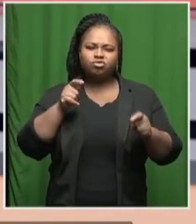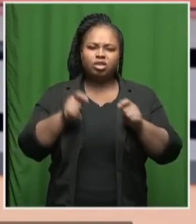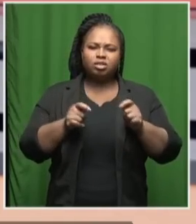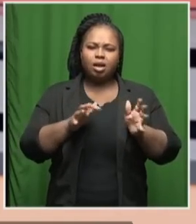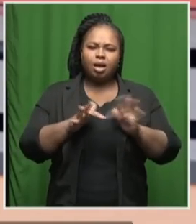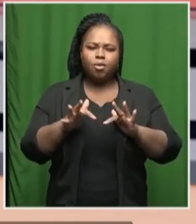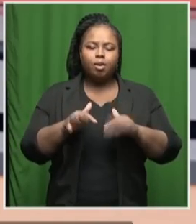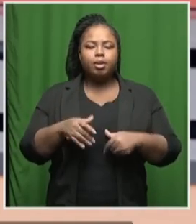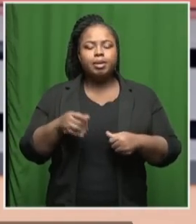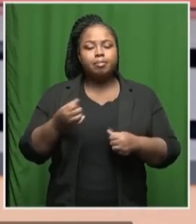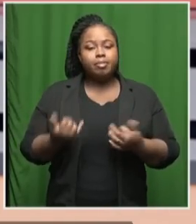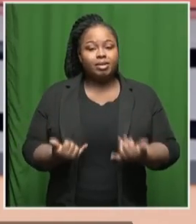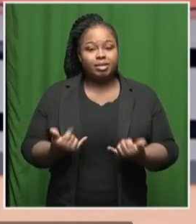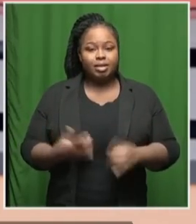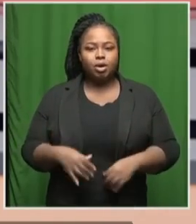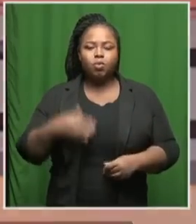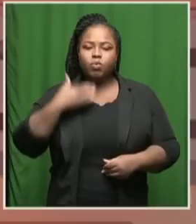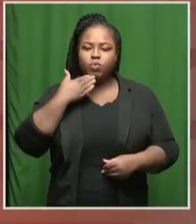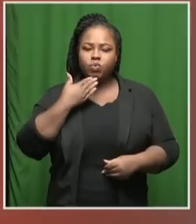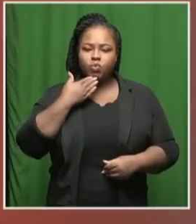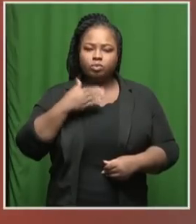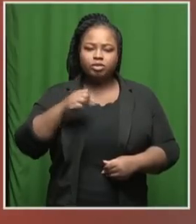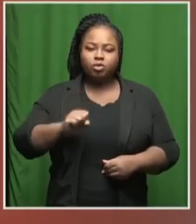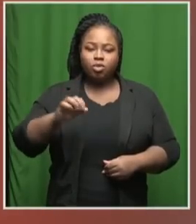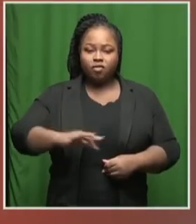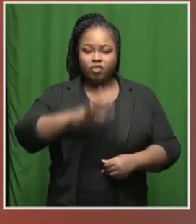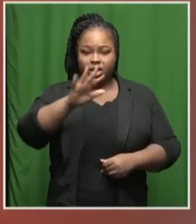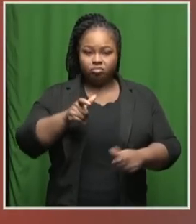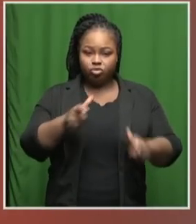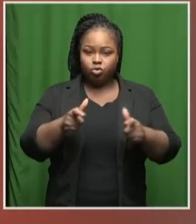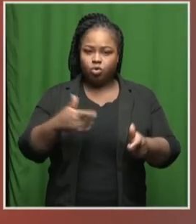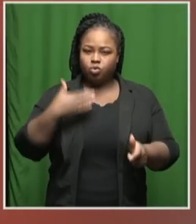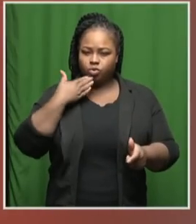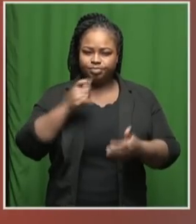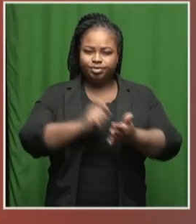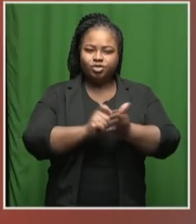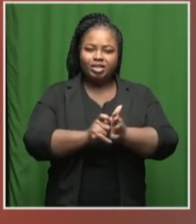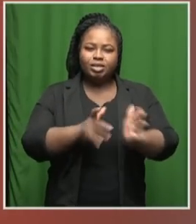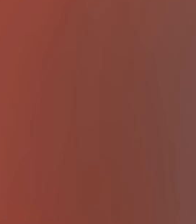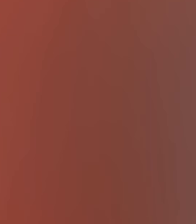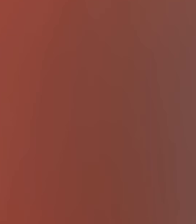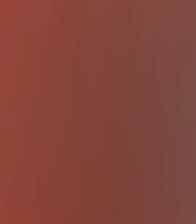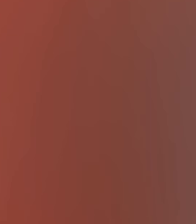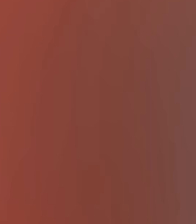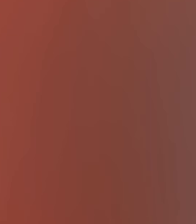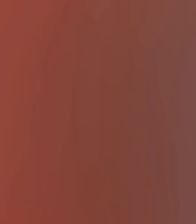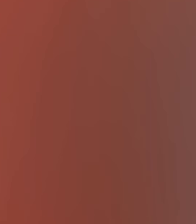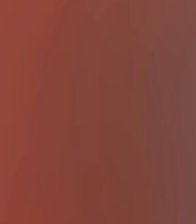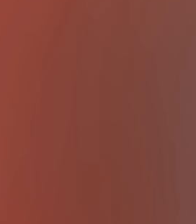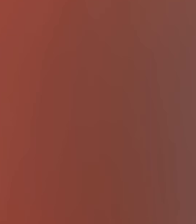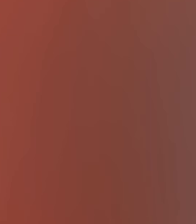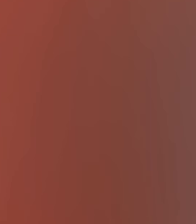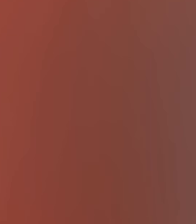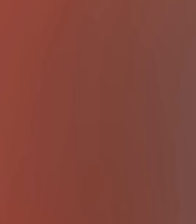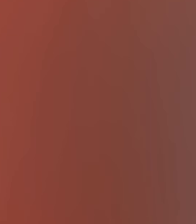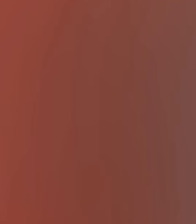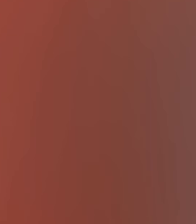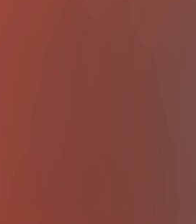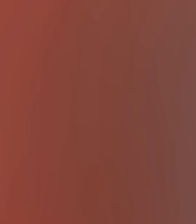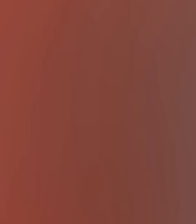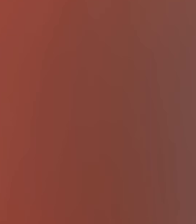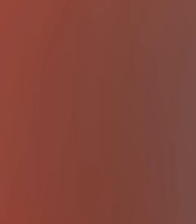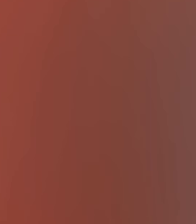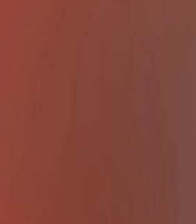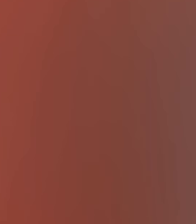through the book Who Will Rule South Africa, written by award-winning journalists Adriaan Basson and Qaanitah Hunter. The book gives us an